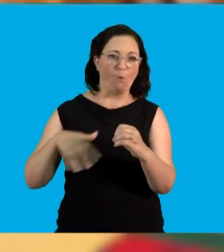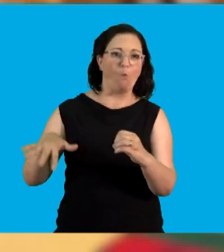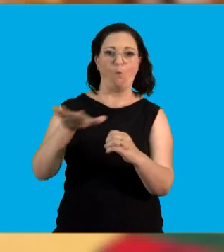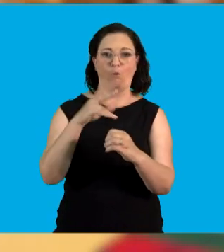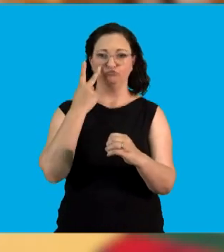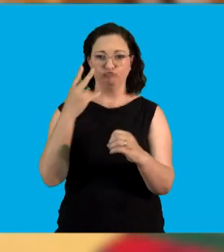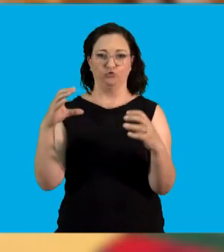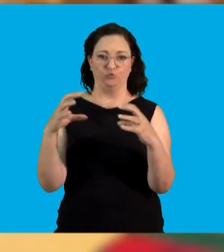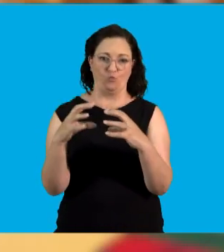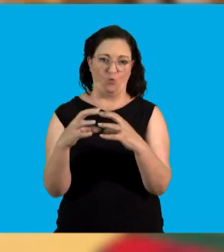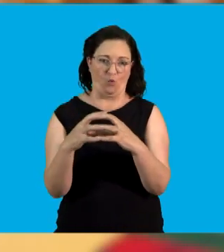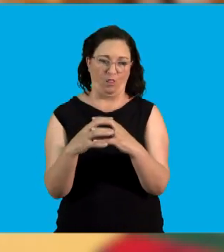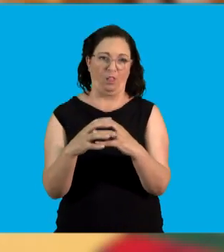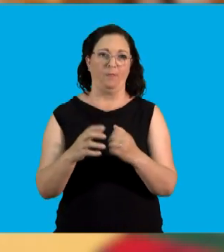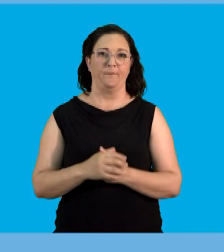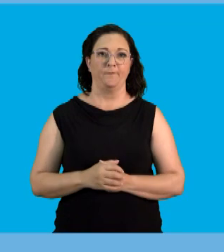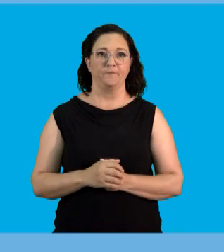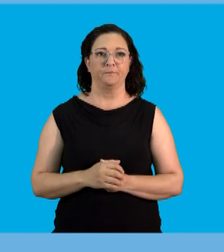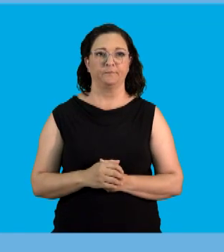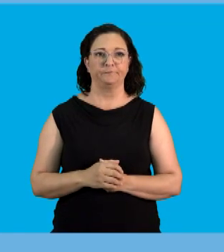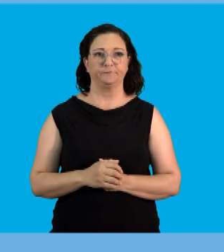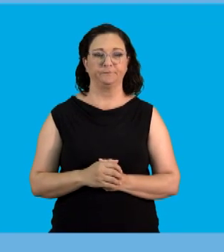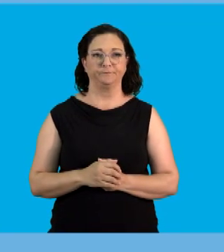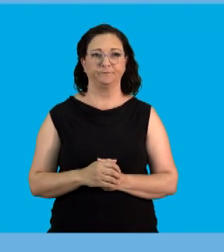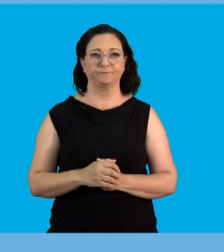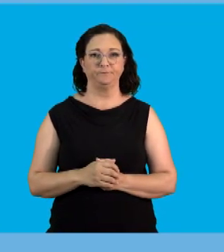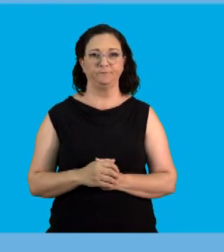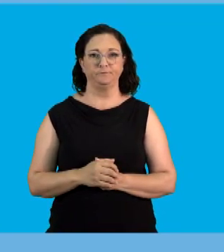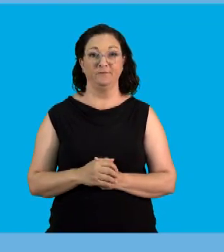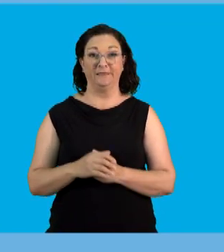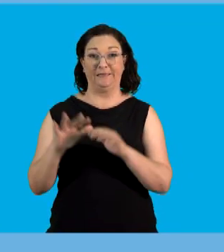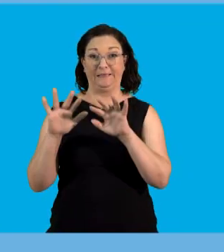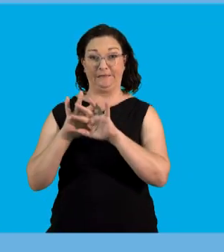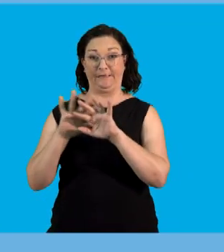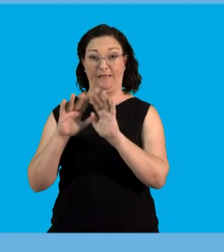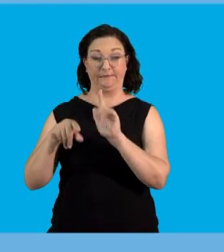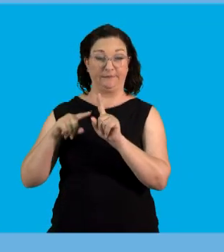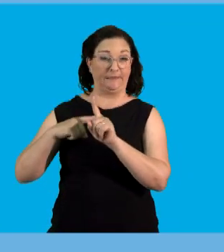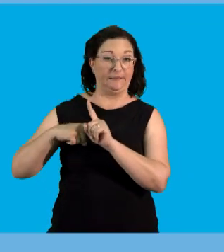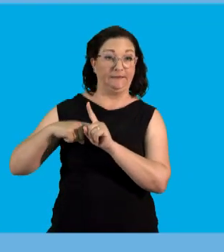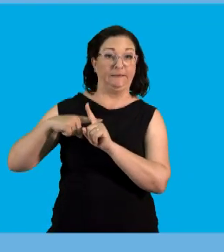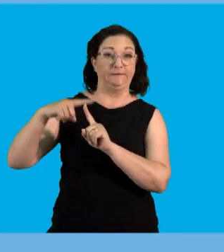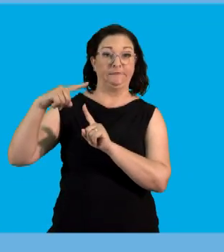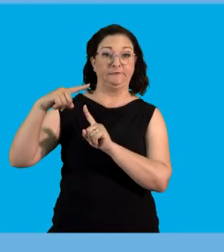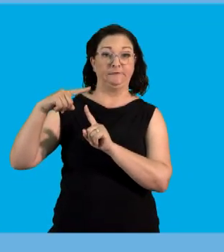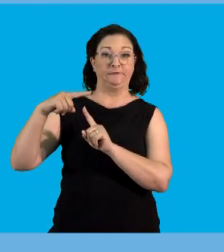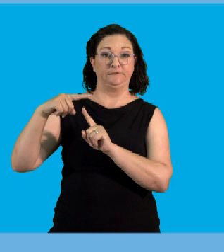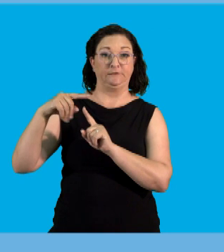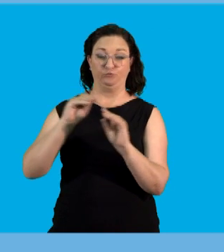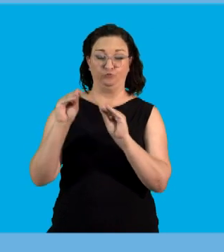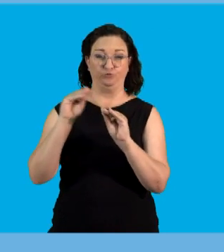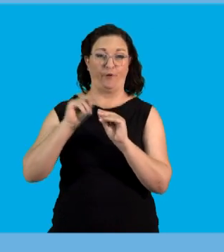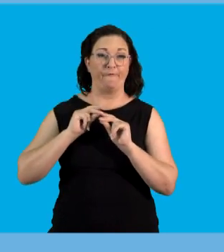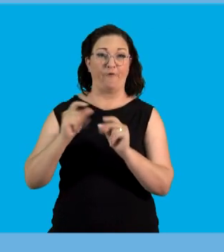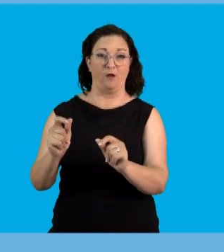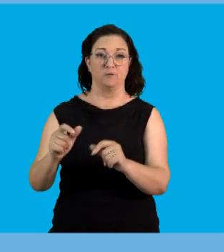contracted. So, moving right along, if a gas is heated, the particle will